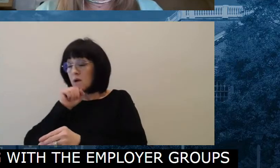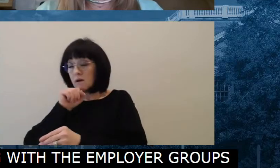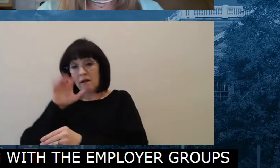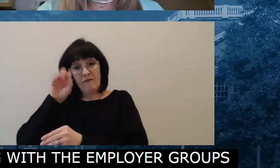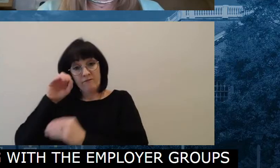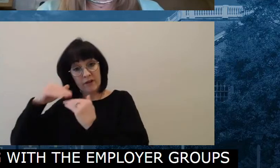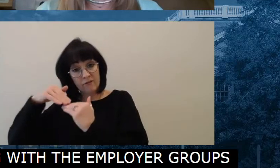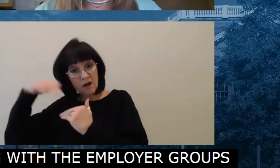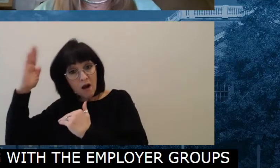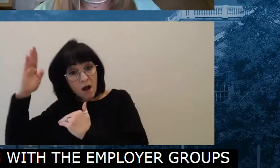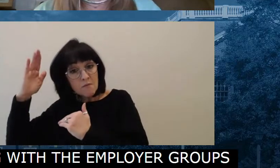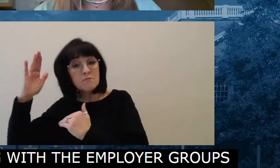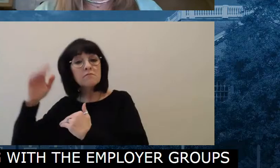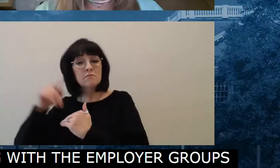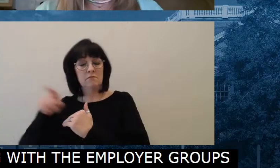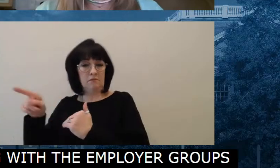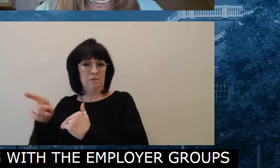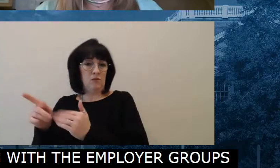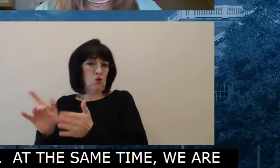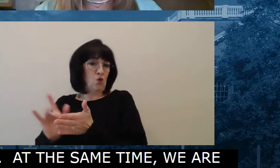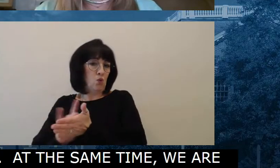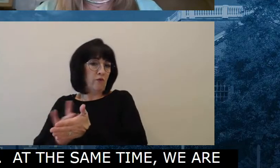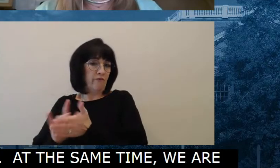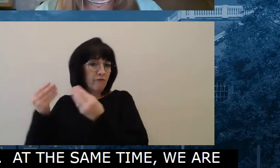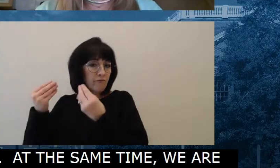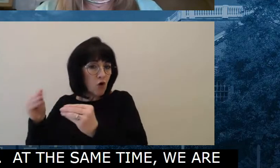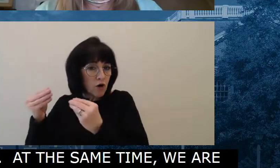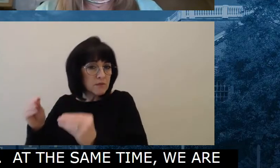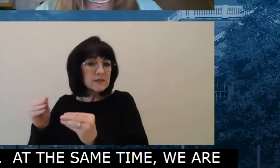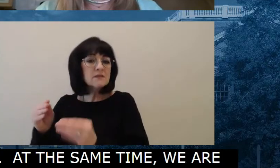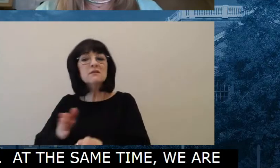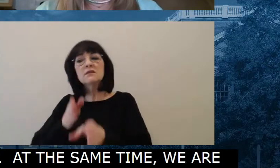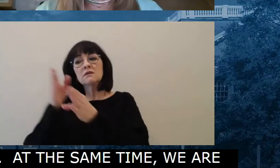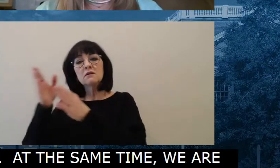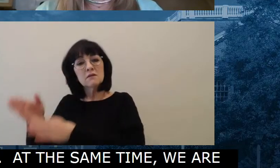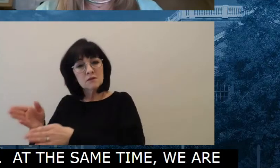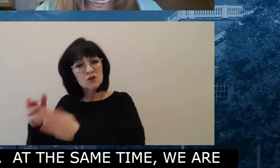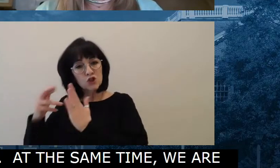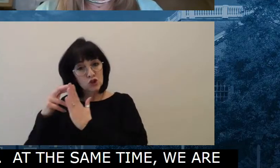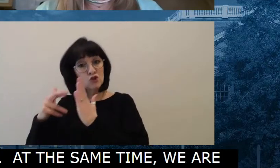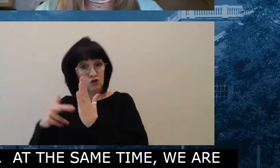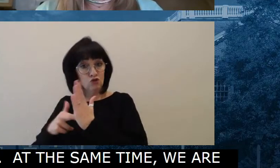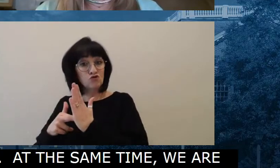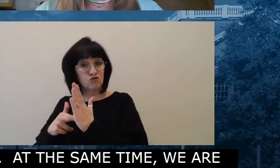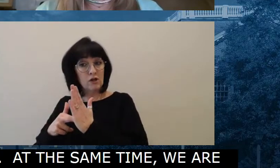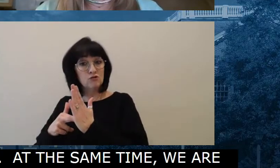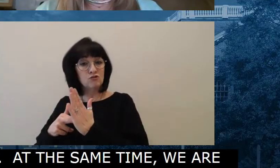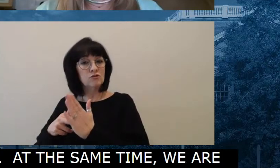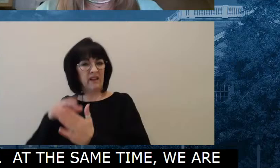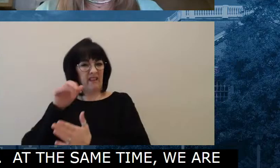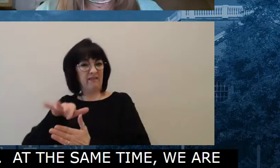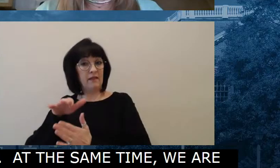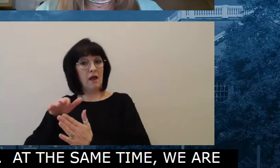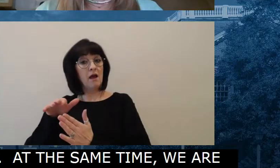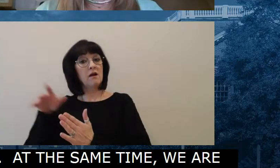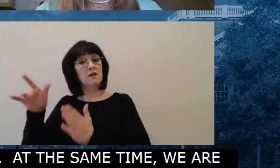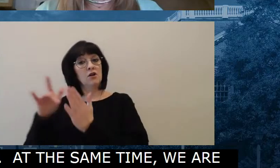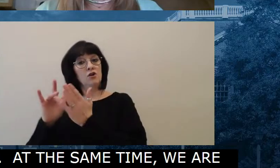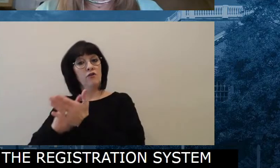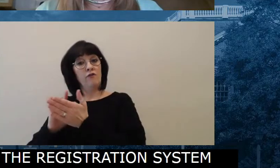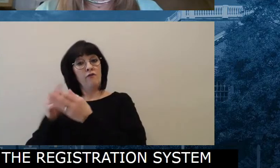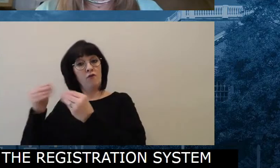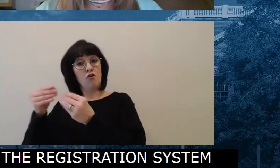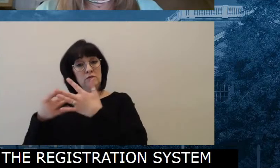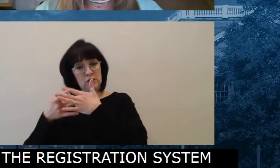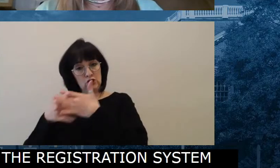first 50 and up at pharmacies, and then the registration system that starts on the 23rd, because we really have to